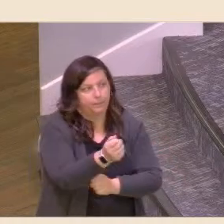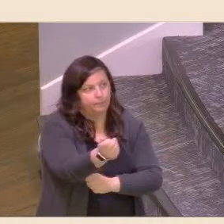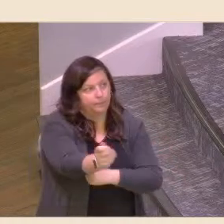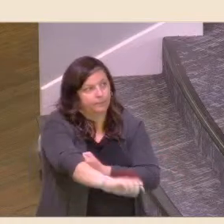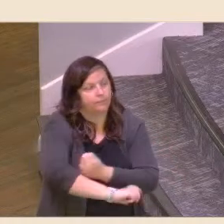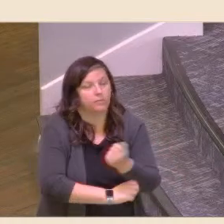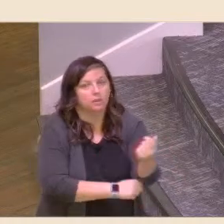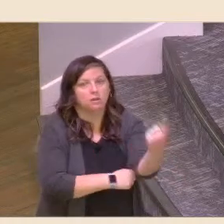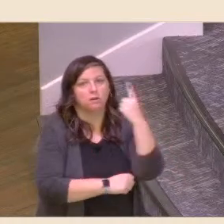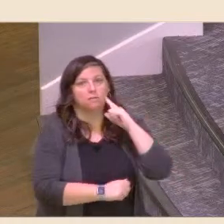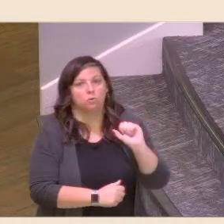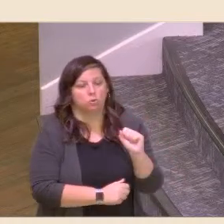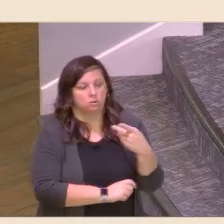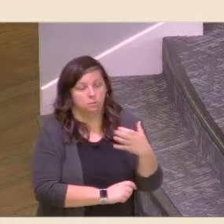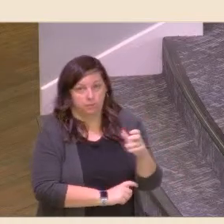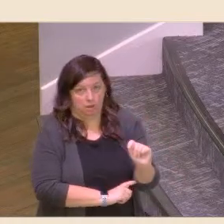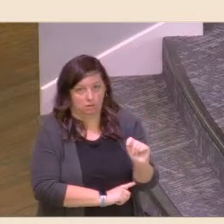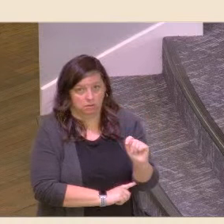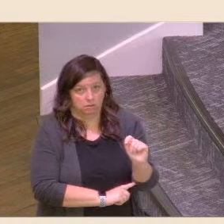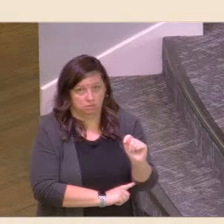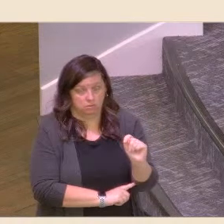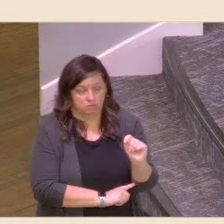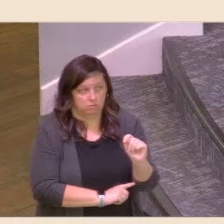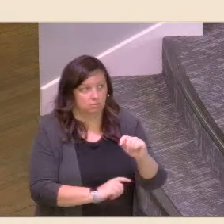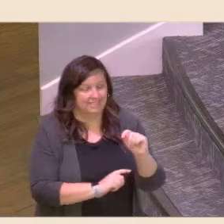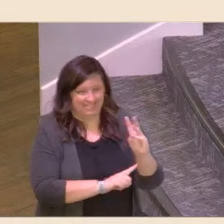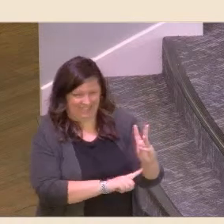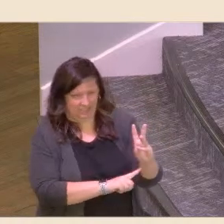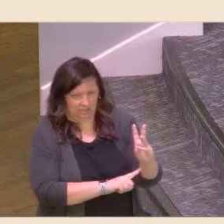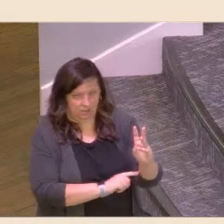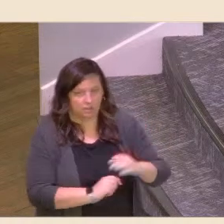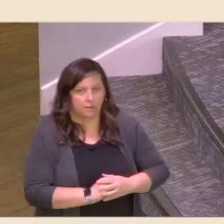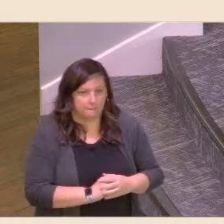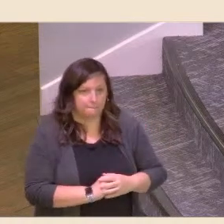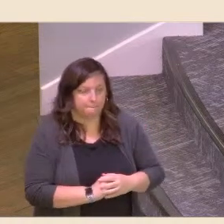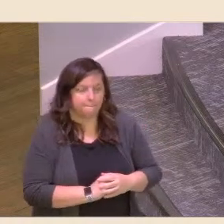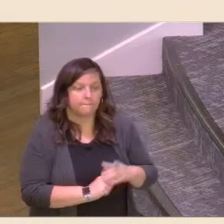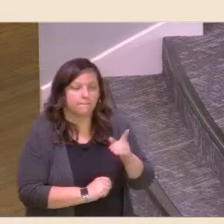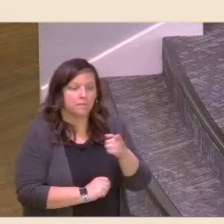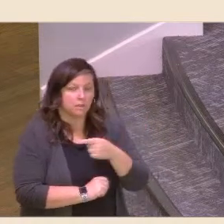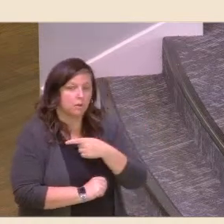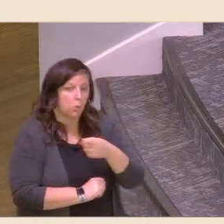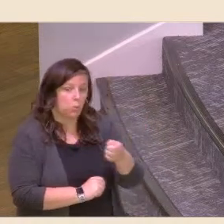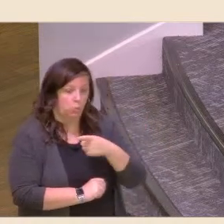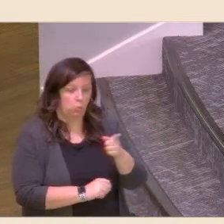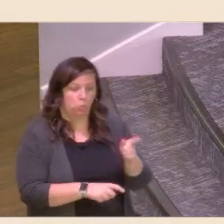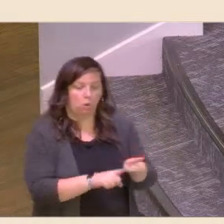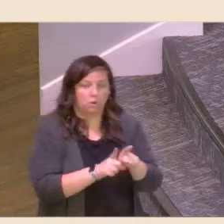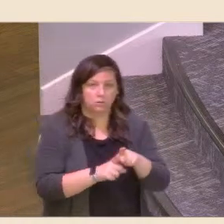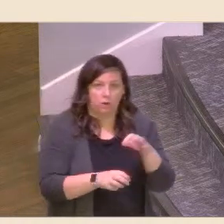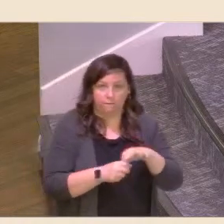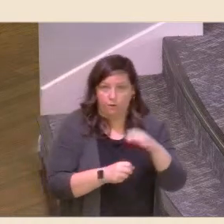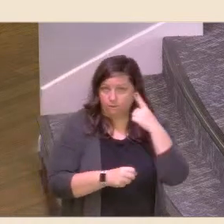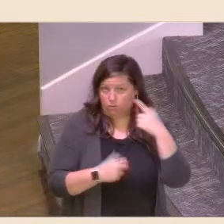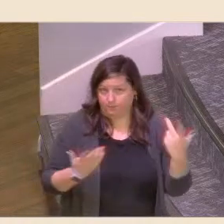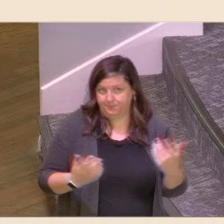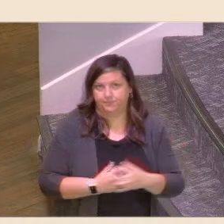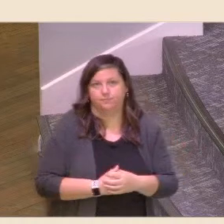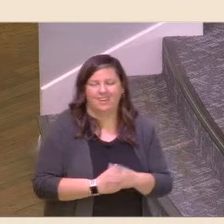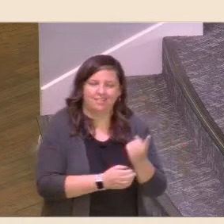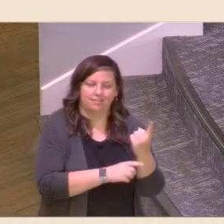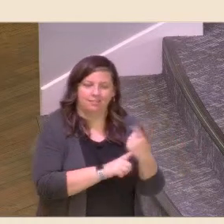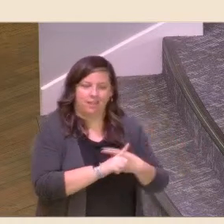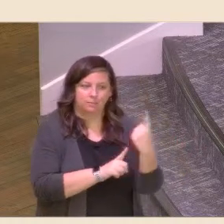For SPLOST 6, one of the other things that you guys also voted on last month